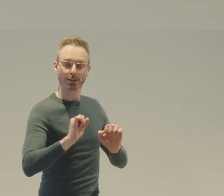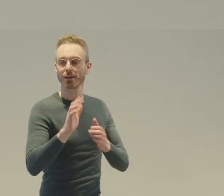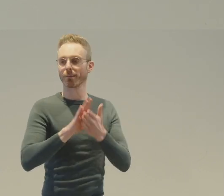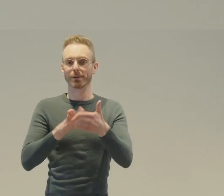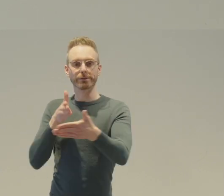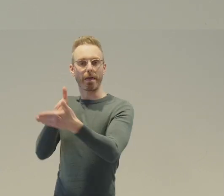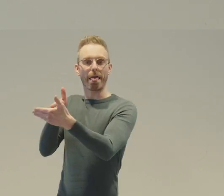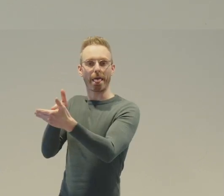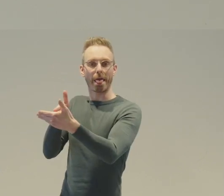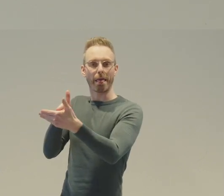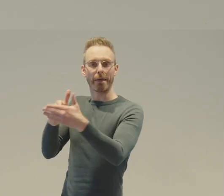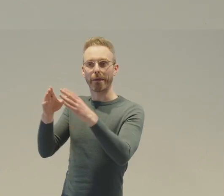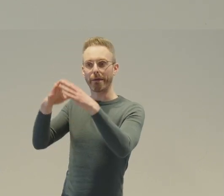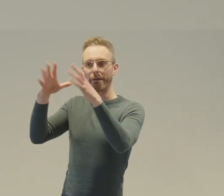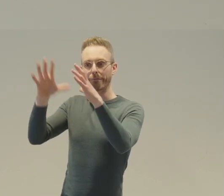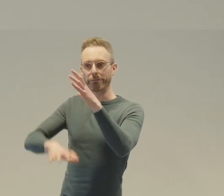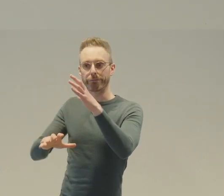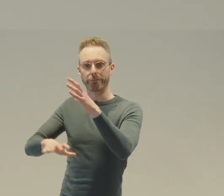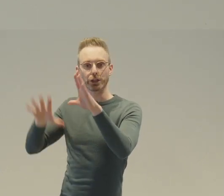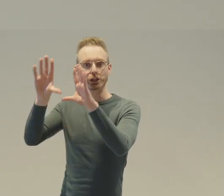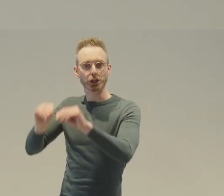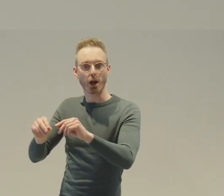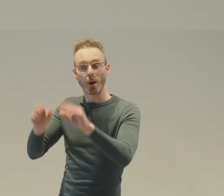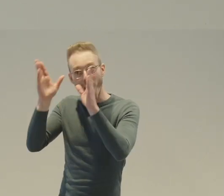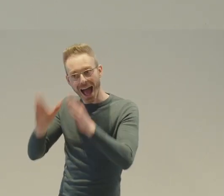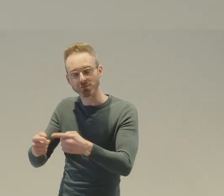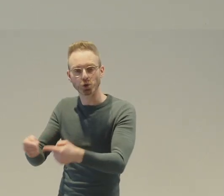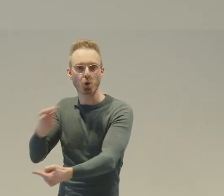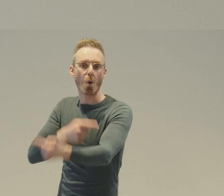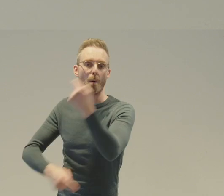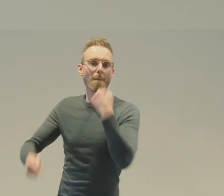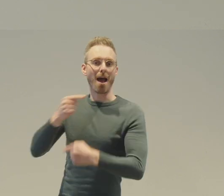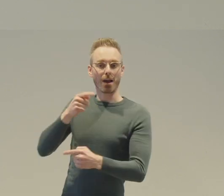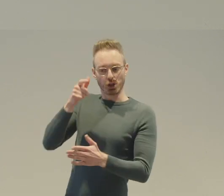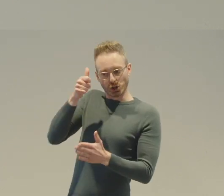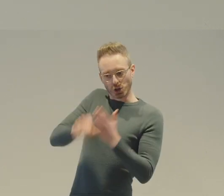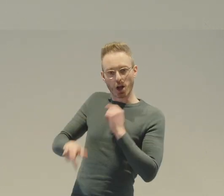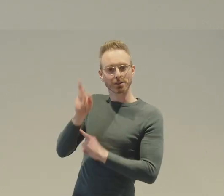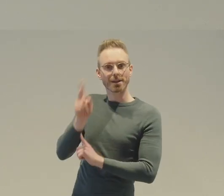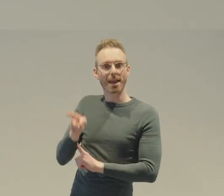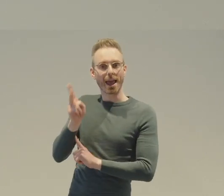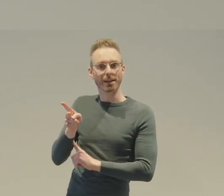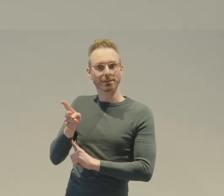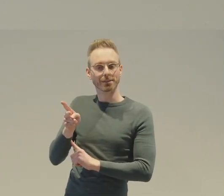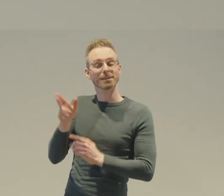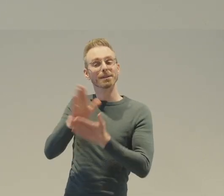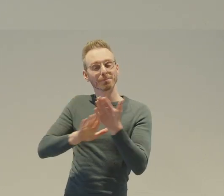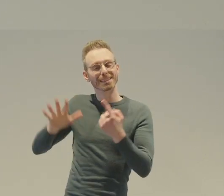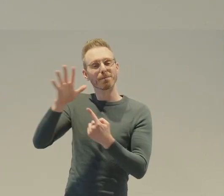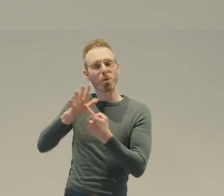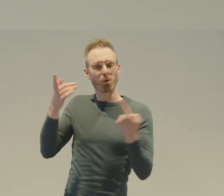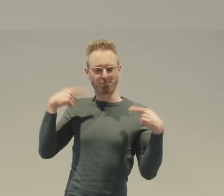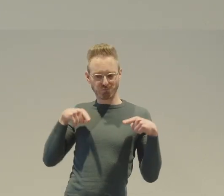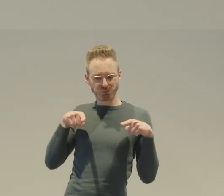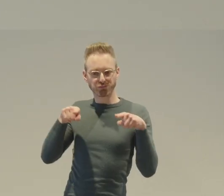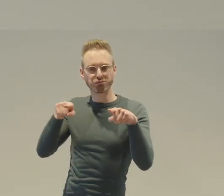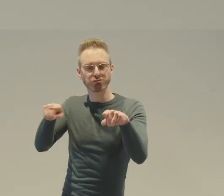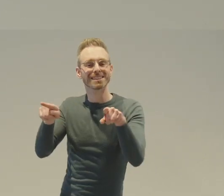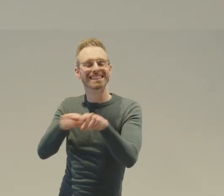go right back to the start again because they will rarely wait for you to go and apply. Now, in that situation,